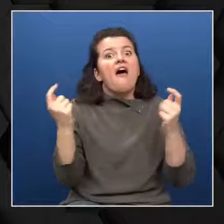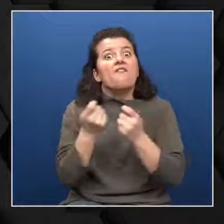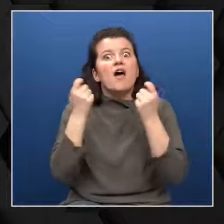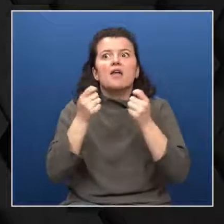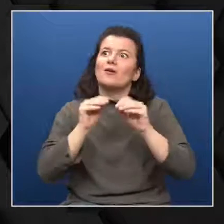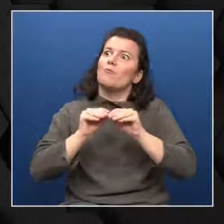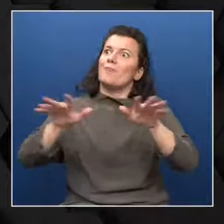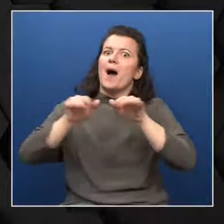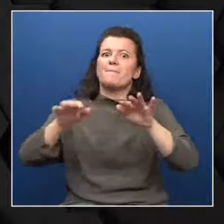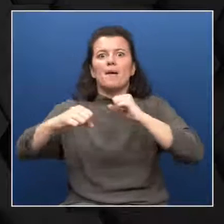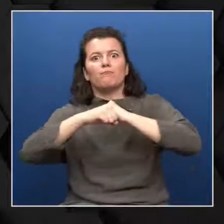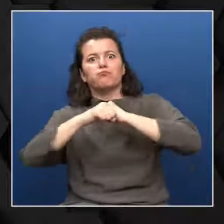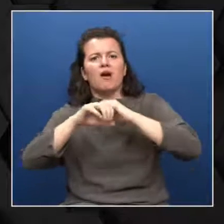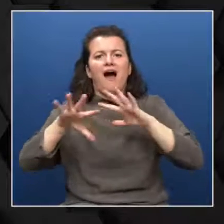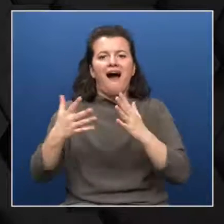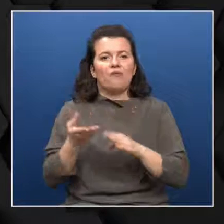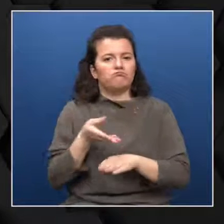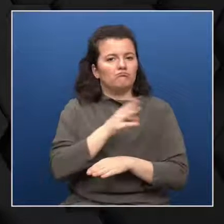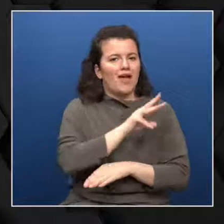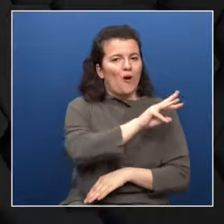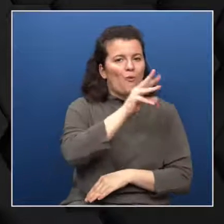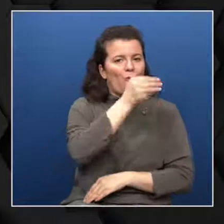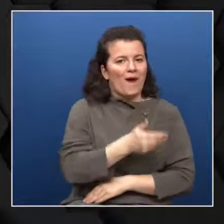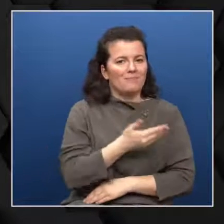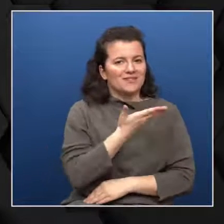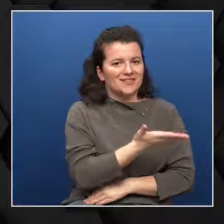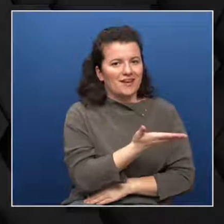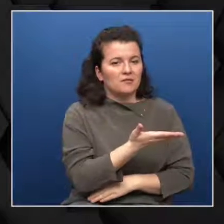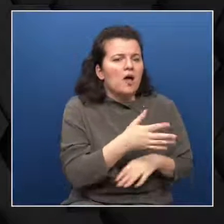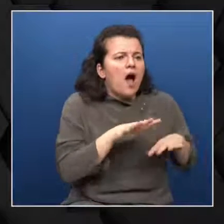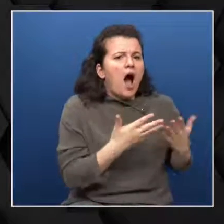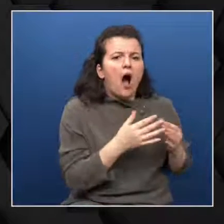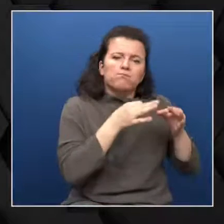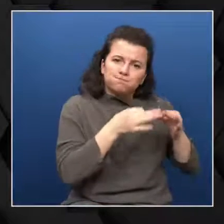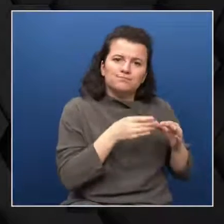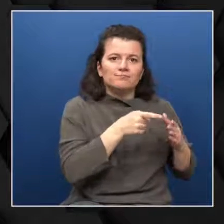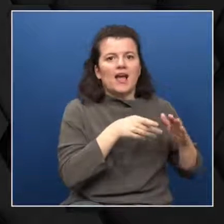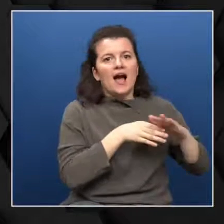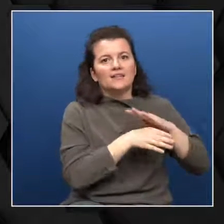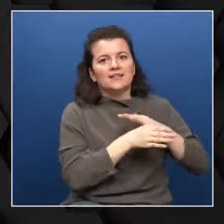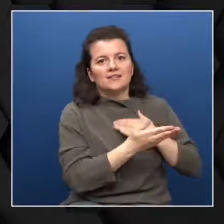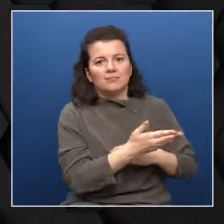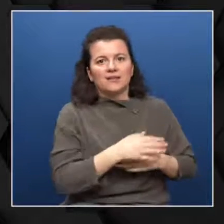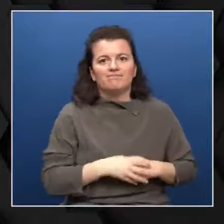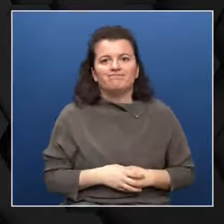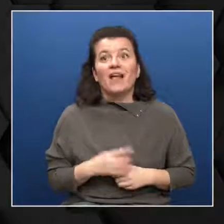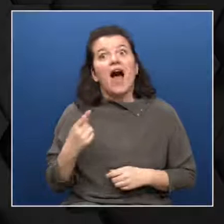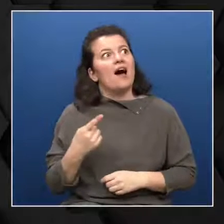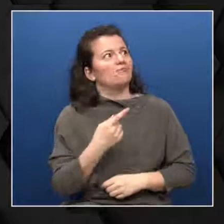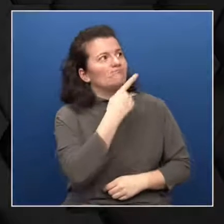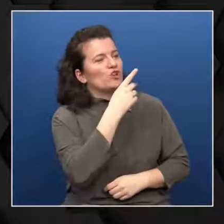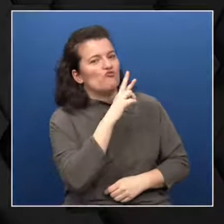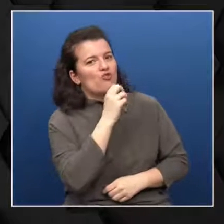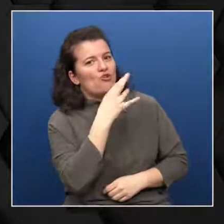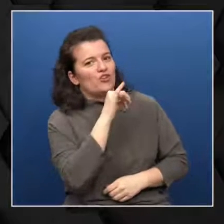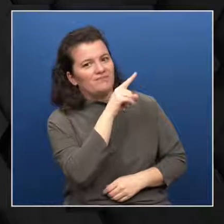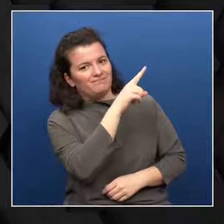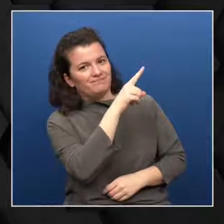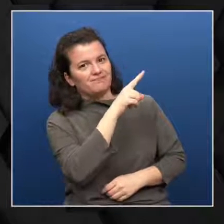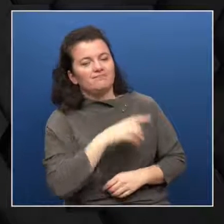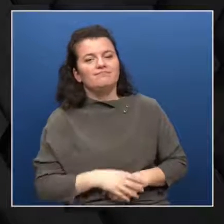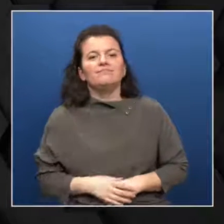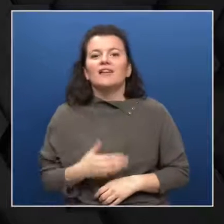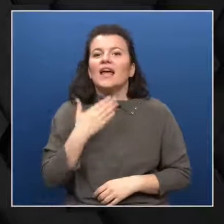importance of making sure that the website is accessible, et cetera, et cetera. Thank you, Donna. So one of the things that we do